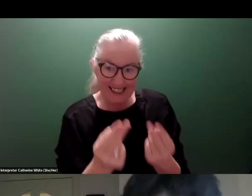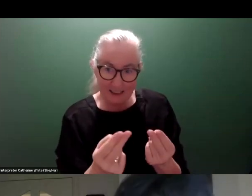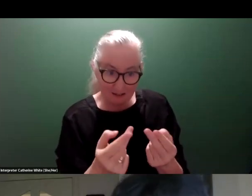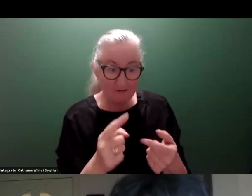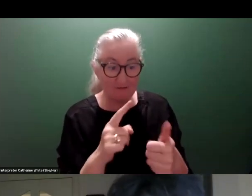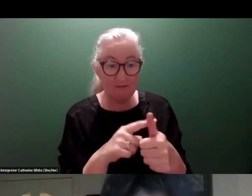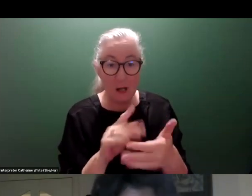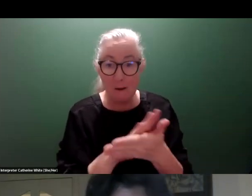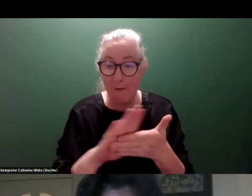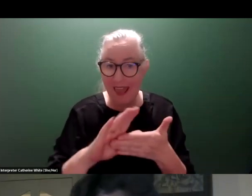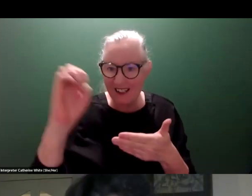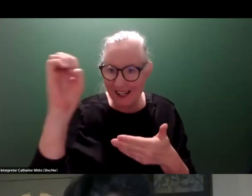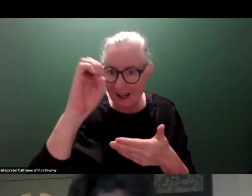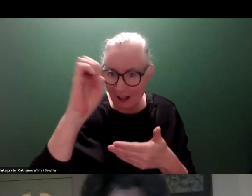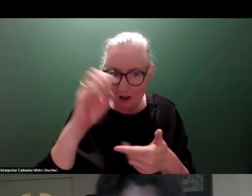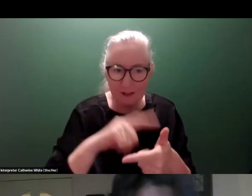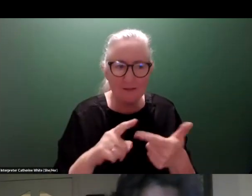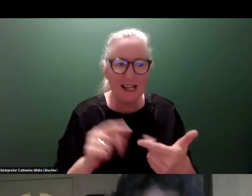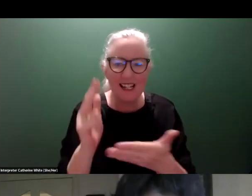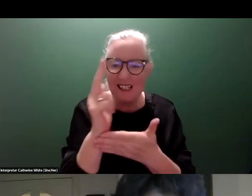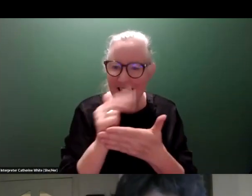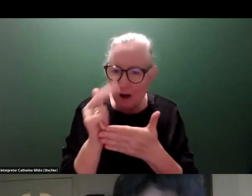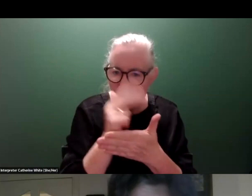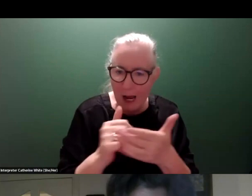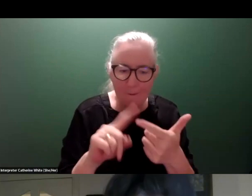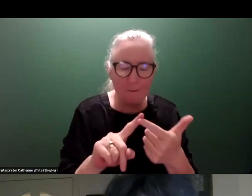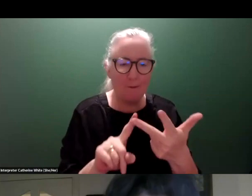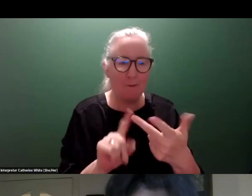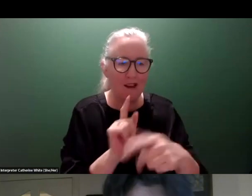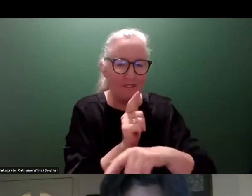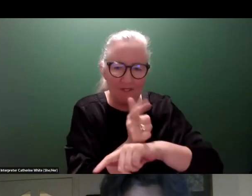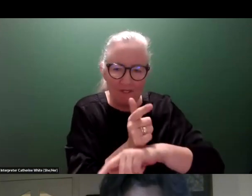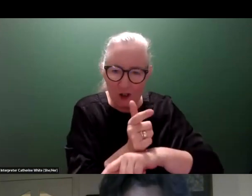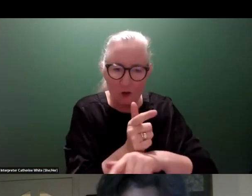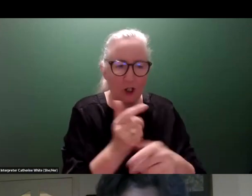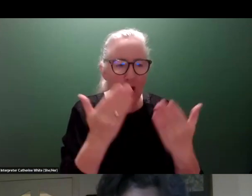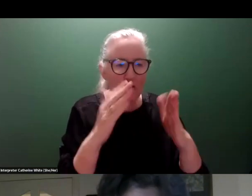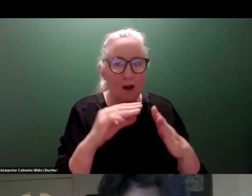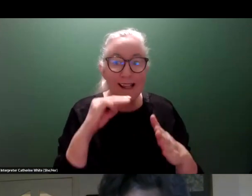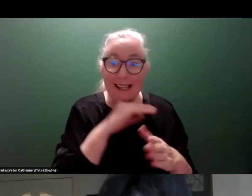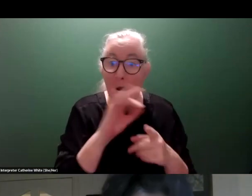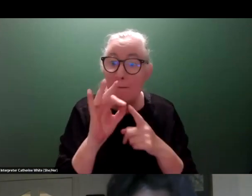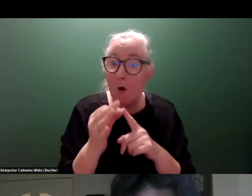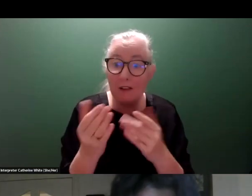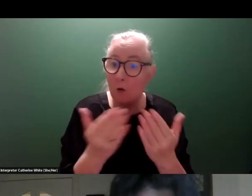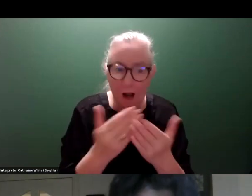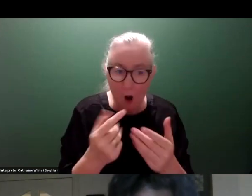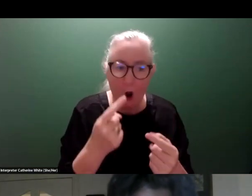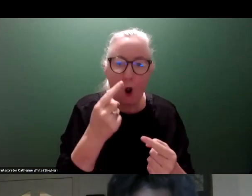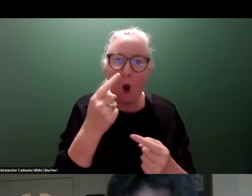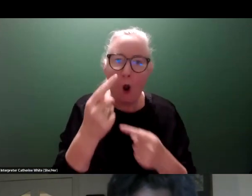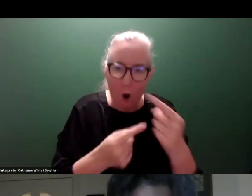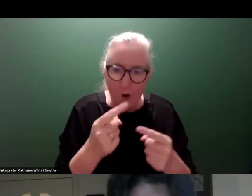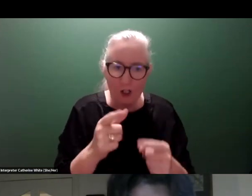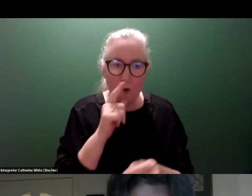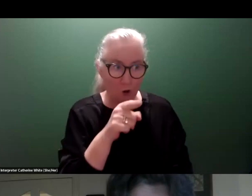includes plain English requirements, using diagrams, using videos. But the key point here is that one should always be talking to